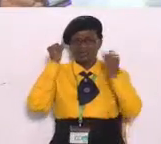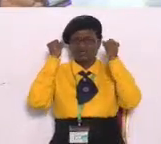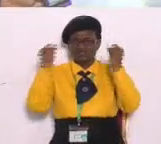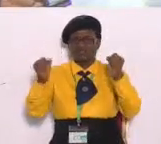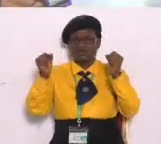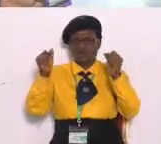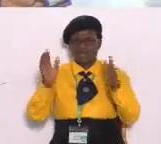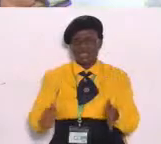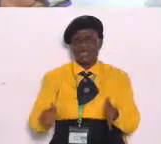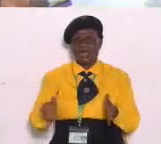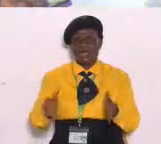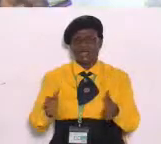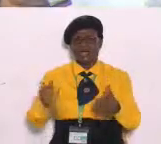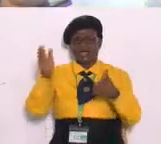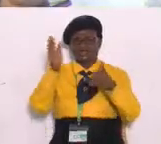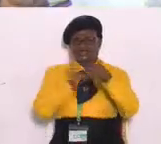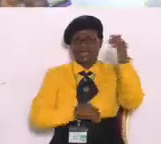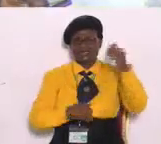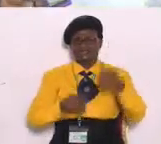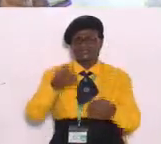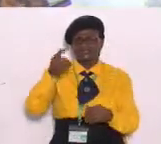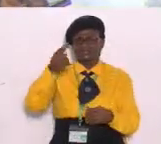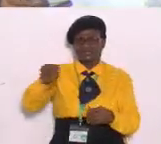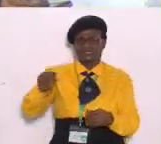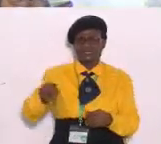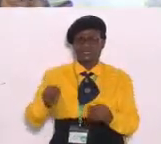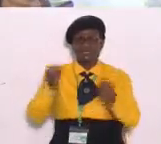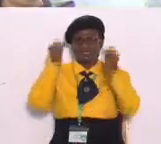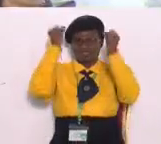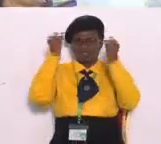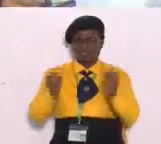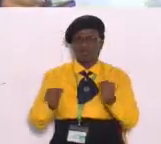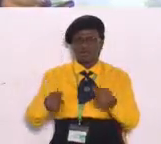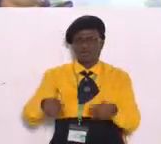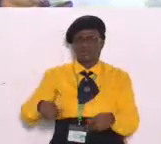Stronger than the strongest.